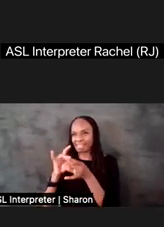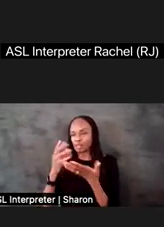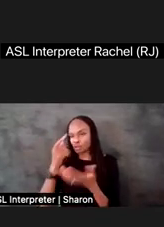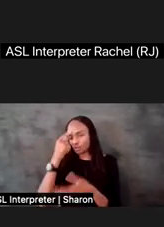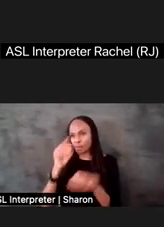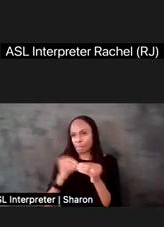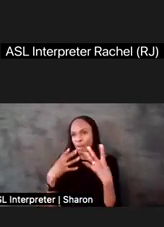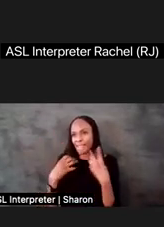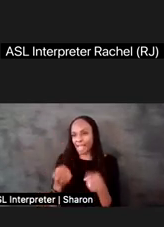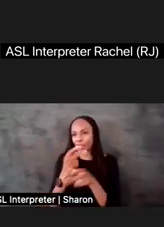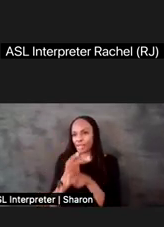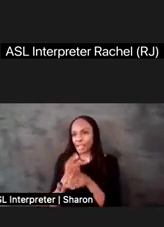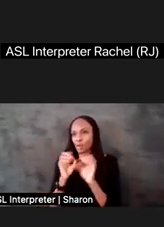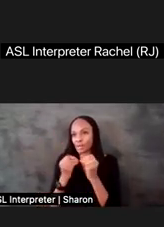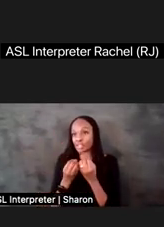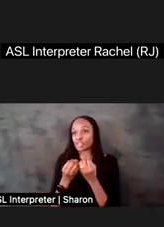organizations into the chat.